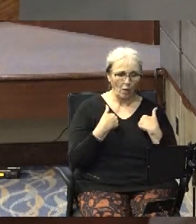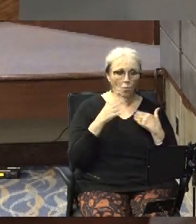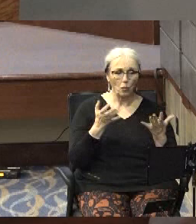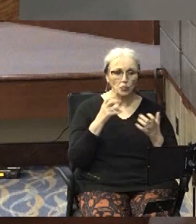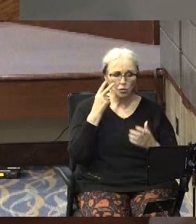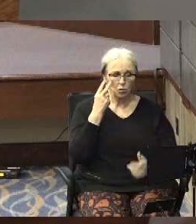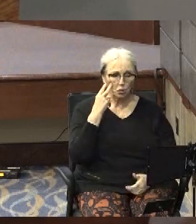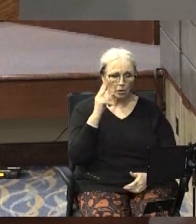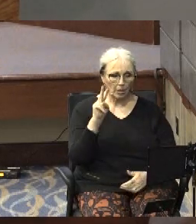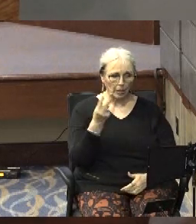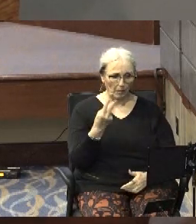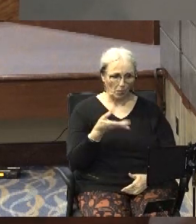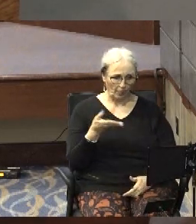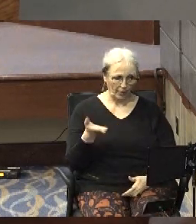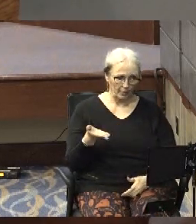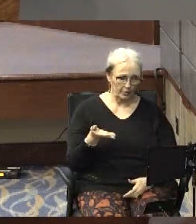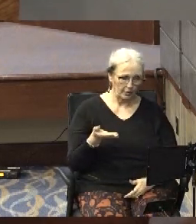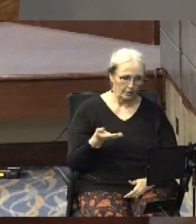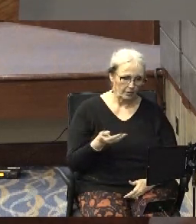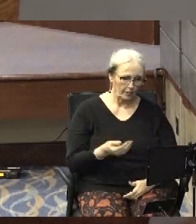attention to a couple things.